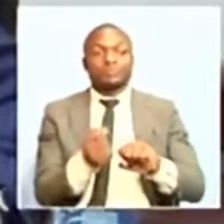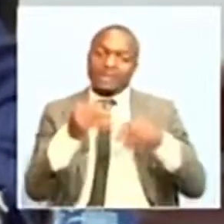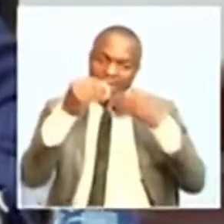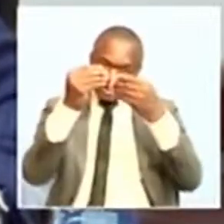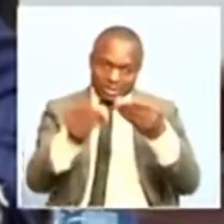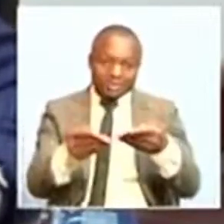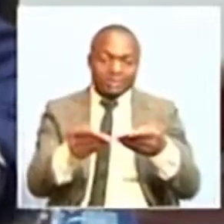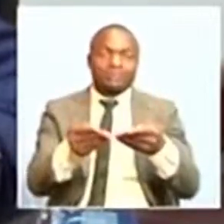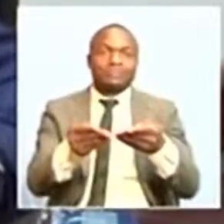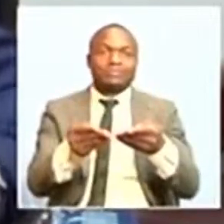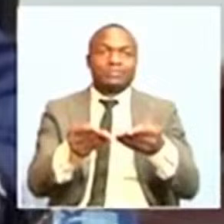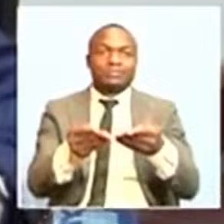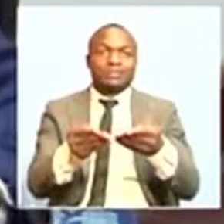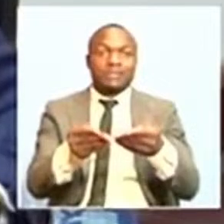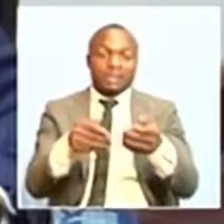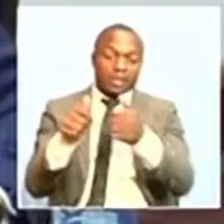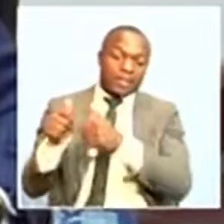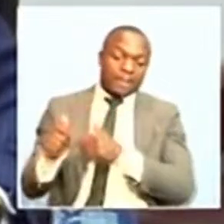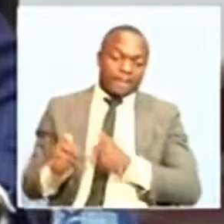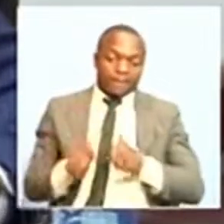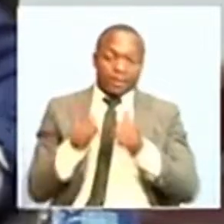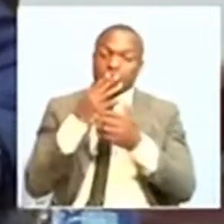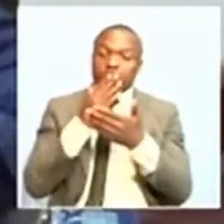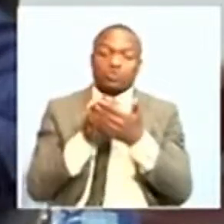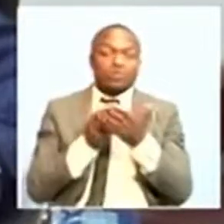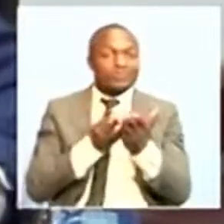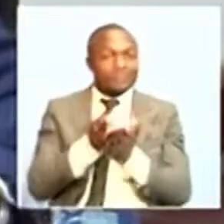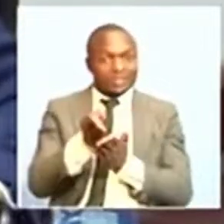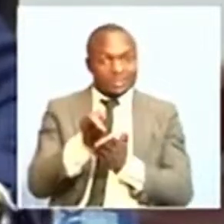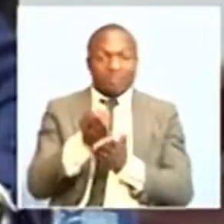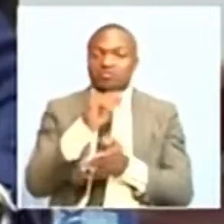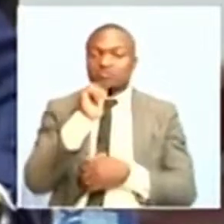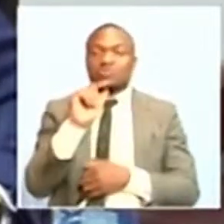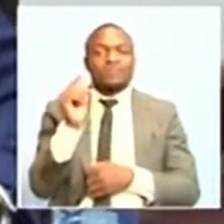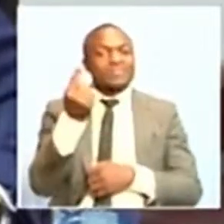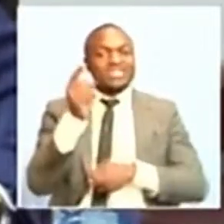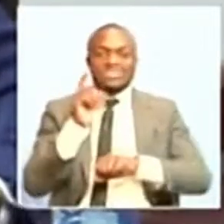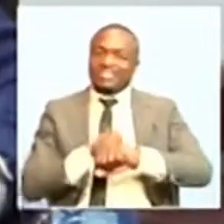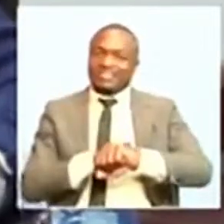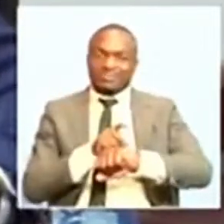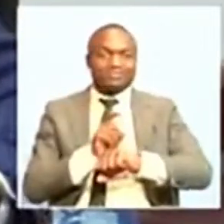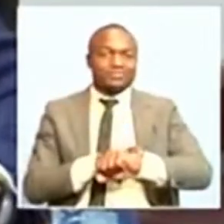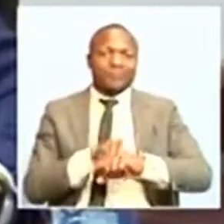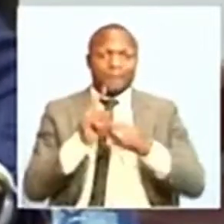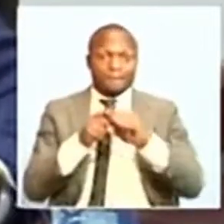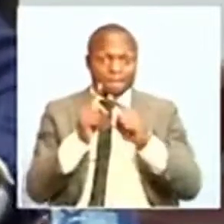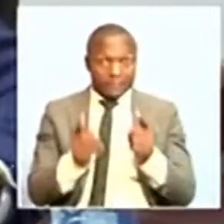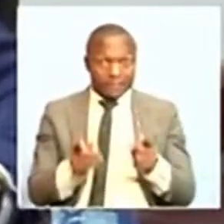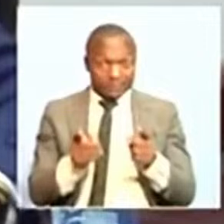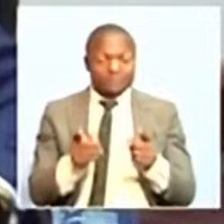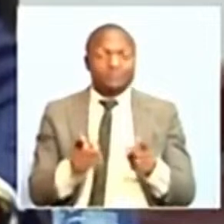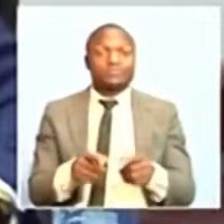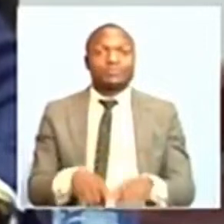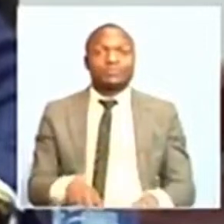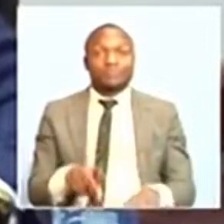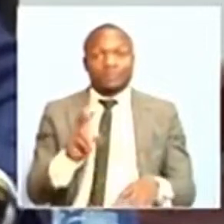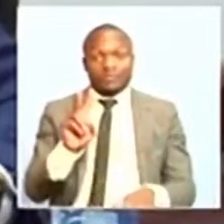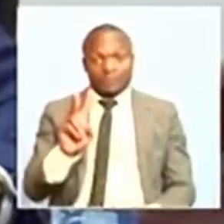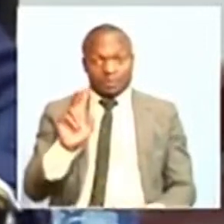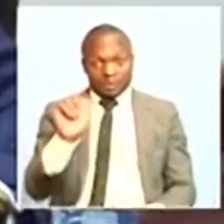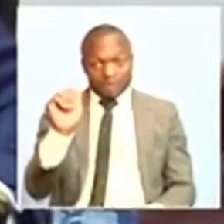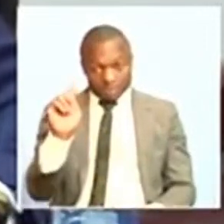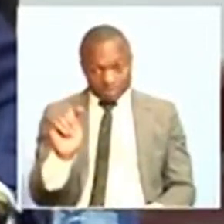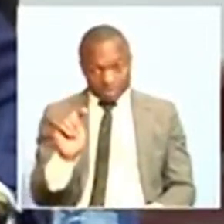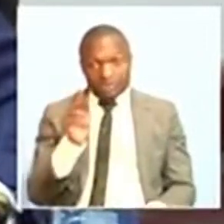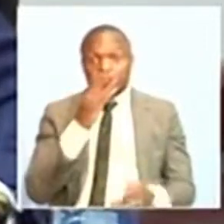provided their actions are in good faith. So it's not the first time, but even in the Value Added Tax Act,